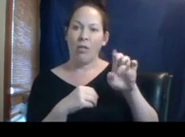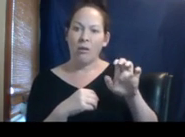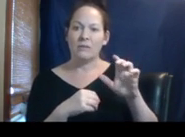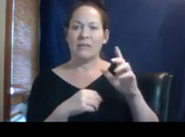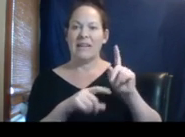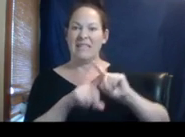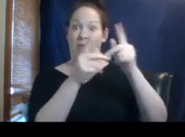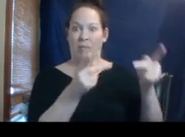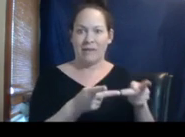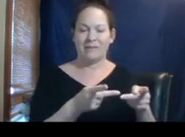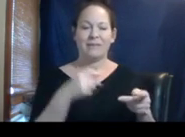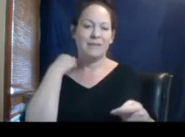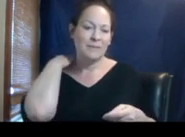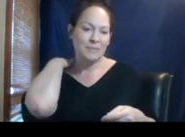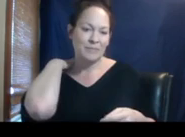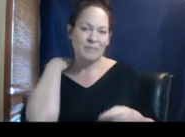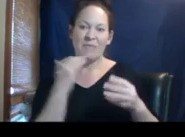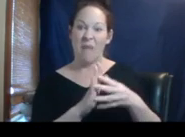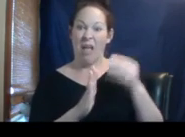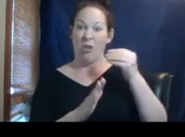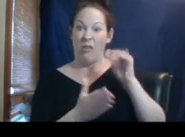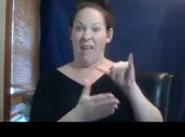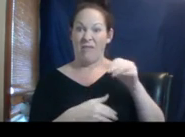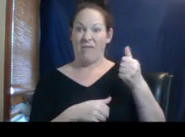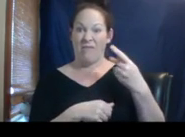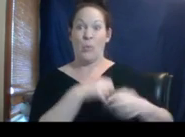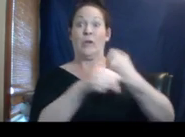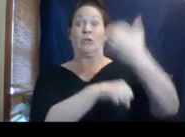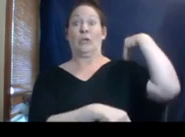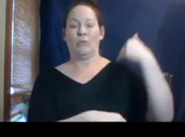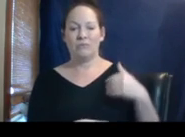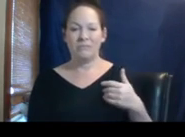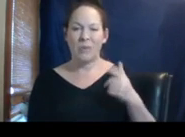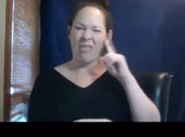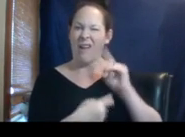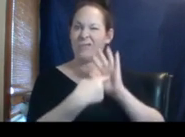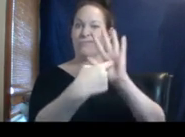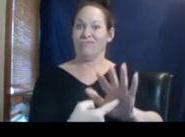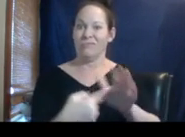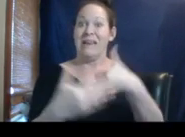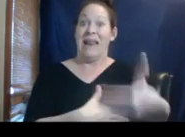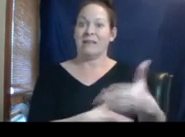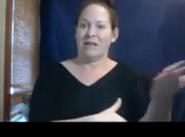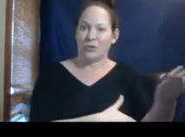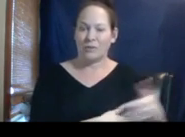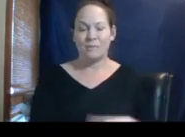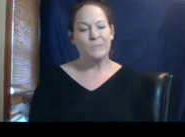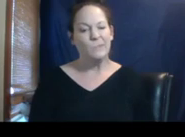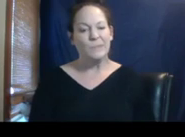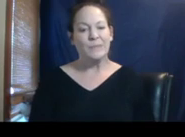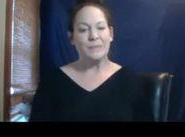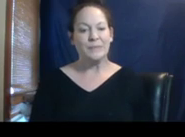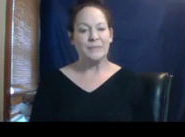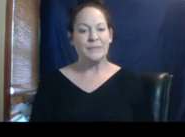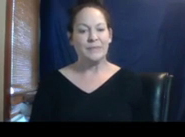things. That was something I learned teaching this stuff a few years ago, which I didn't think would fall out of long division. And this is one of those things where